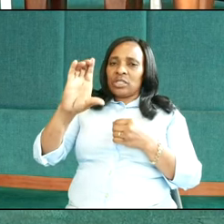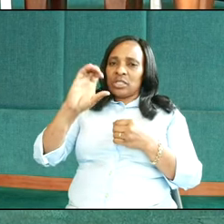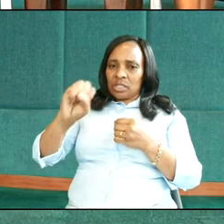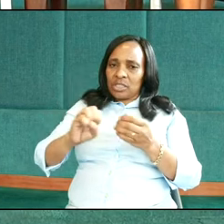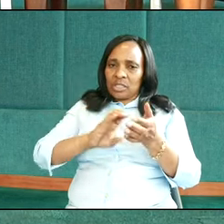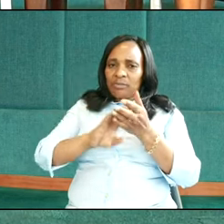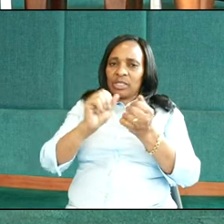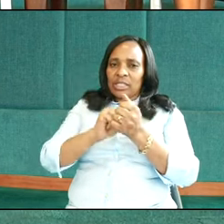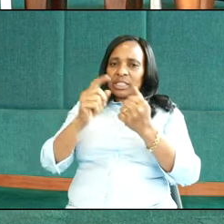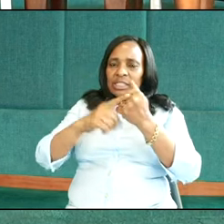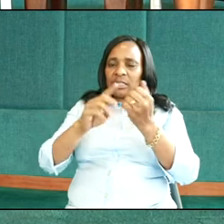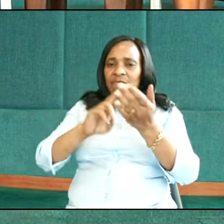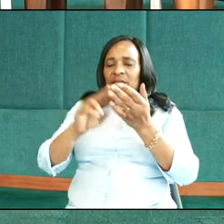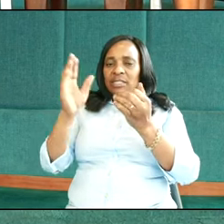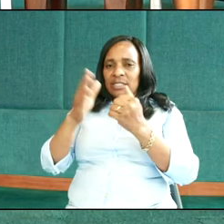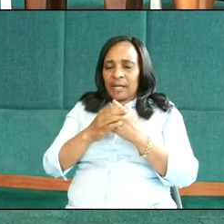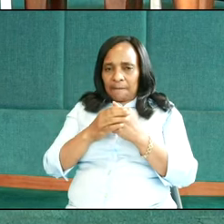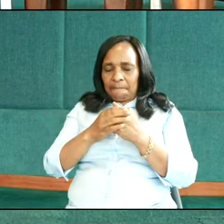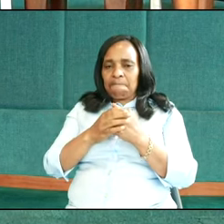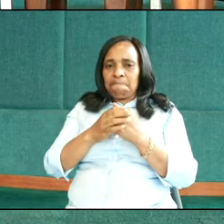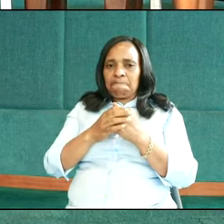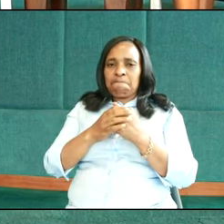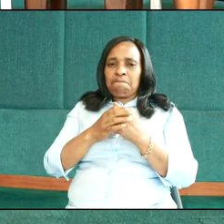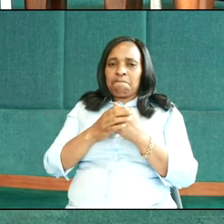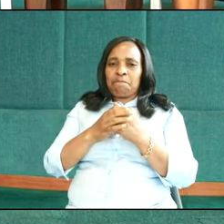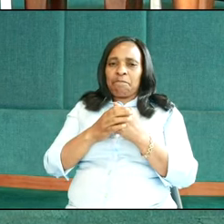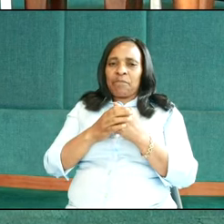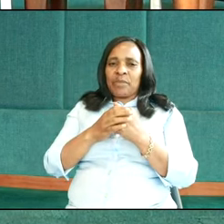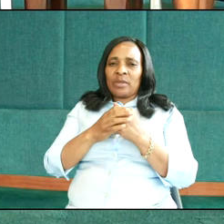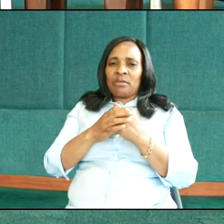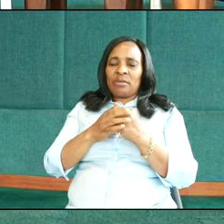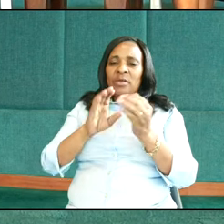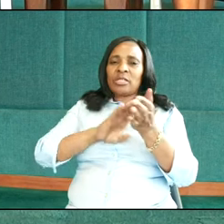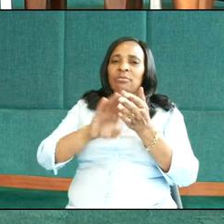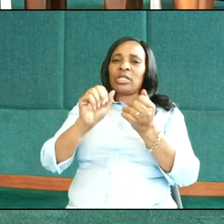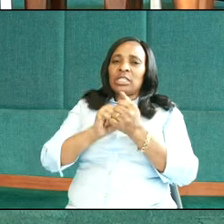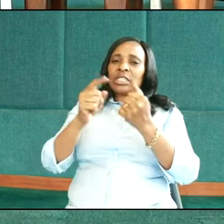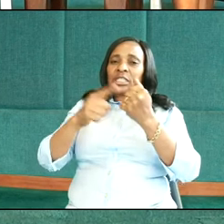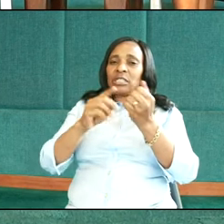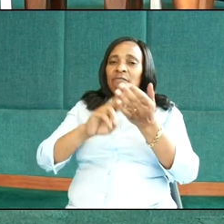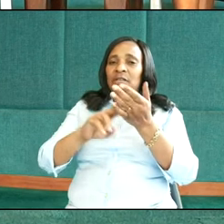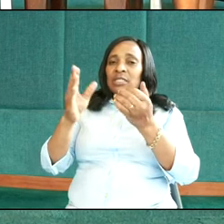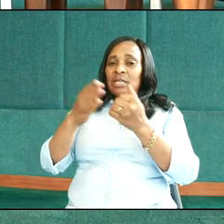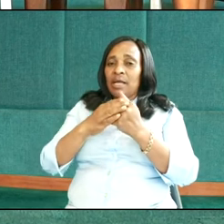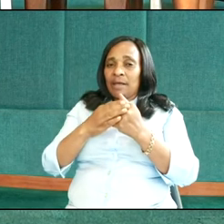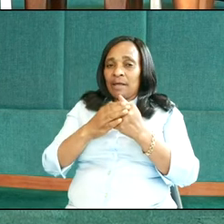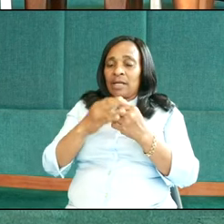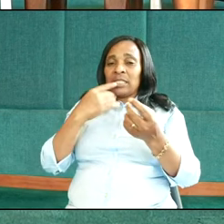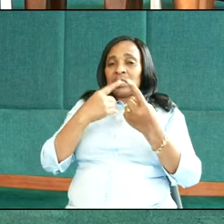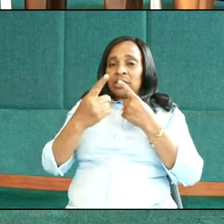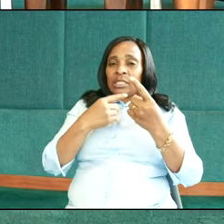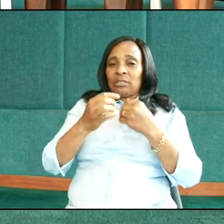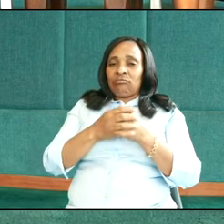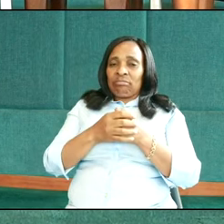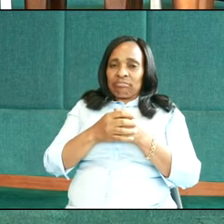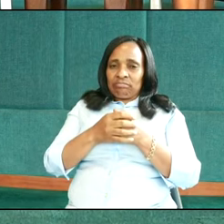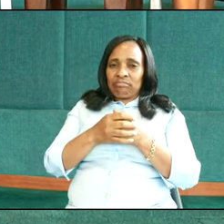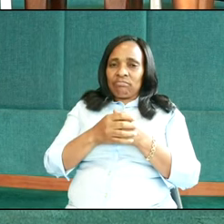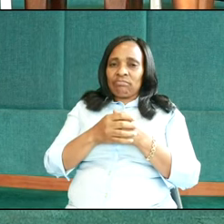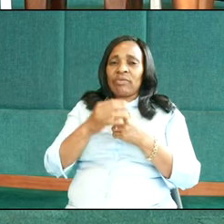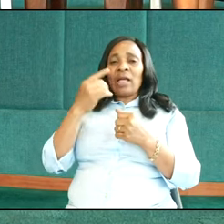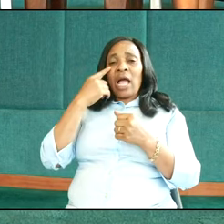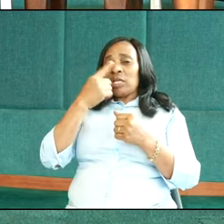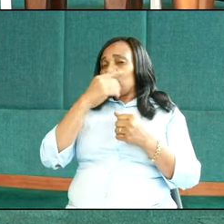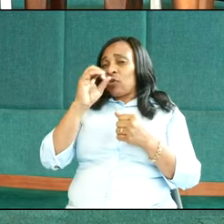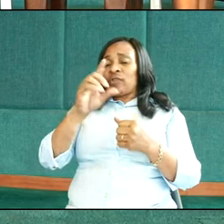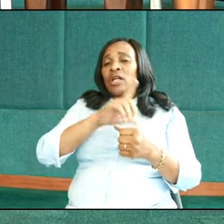verse 9. 2 Chronicles, chapter 16, verse 9. And it says, "For the eyes of